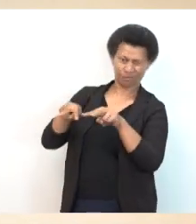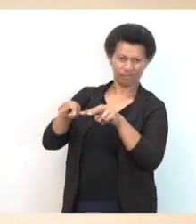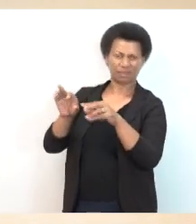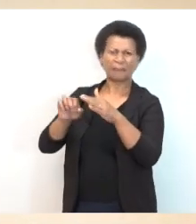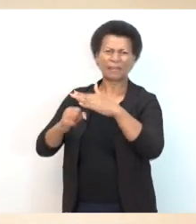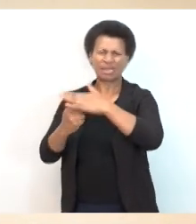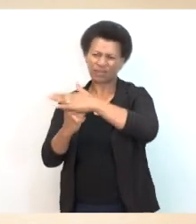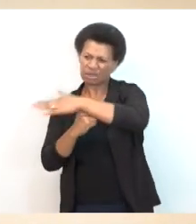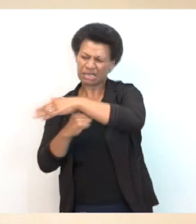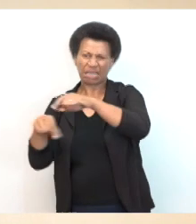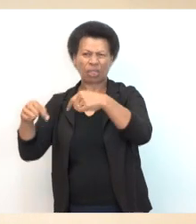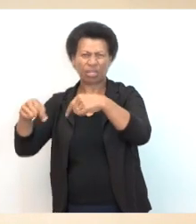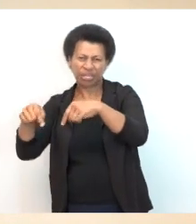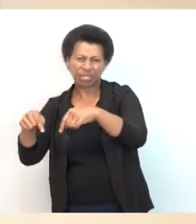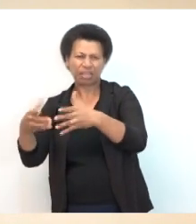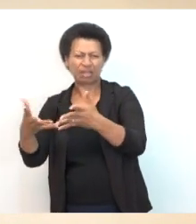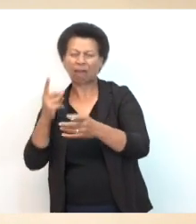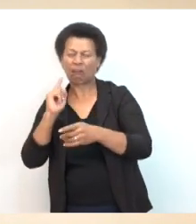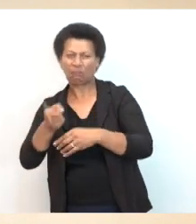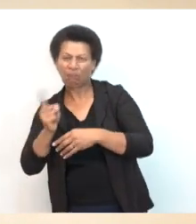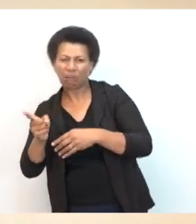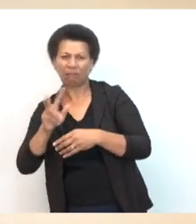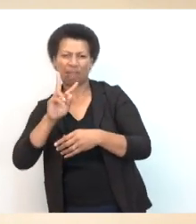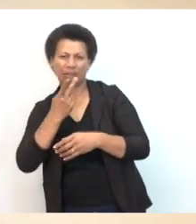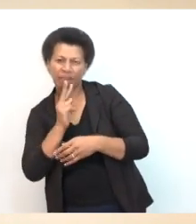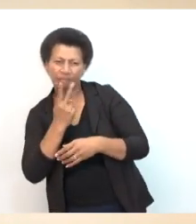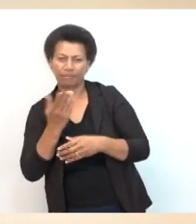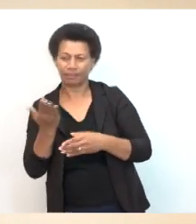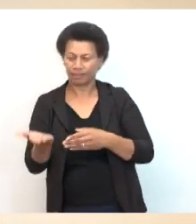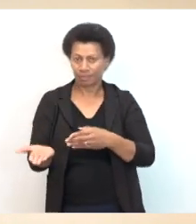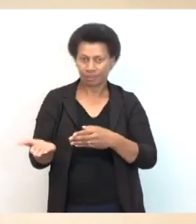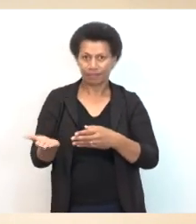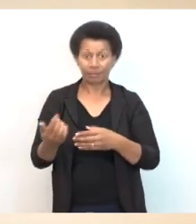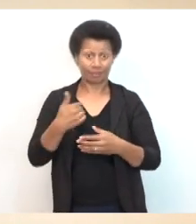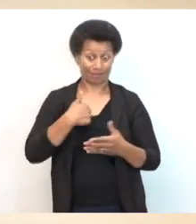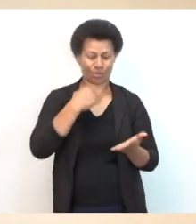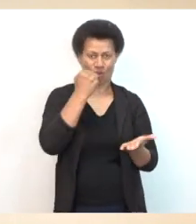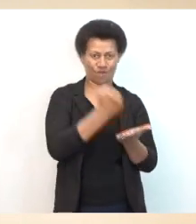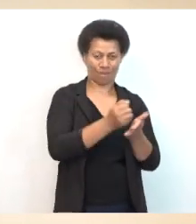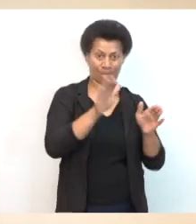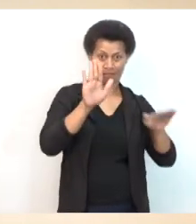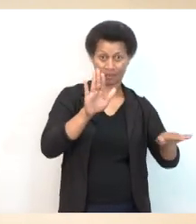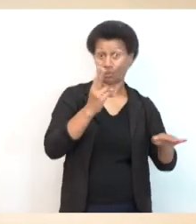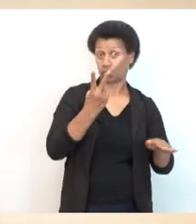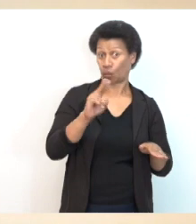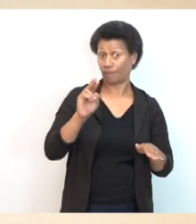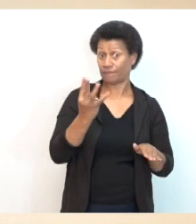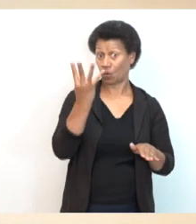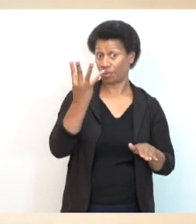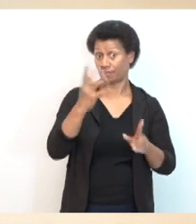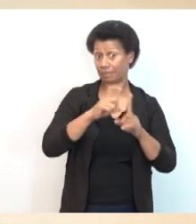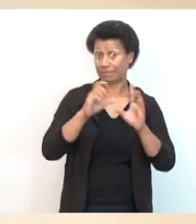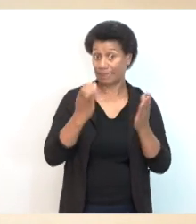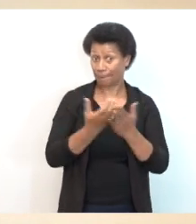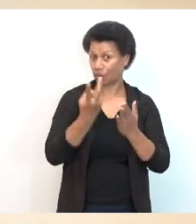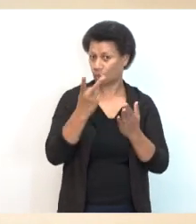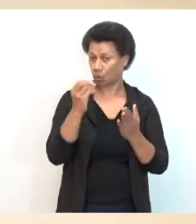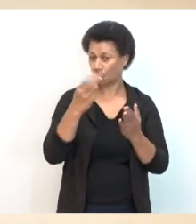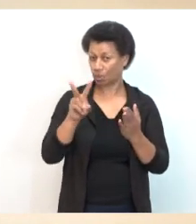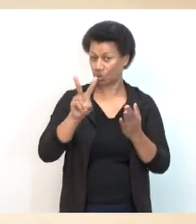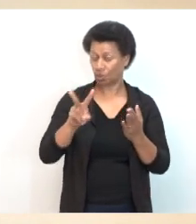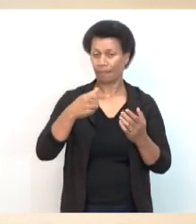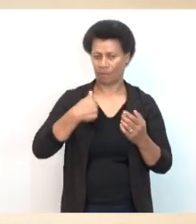and unsubstantiated allegations. I confirm my oath sworn on the 24th of December 2022 that I will